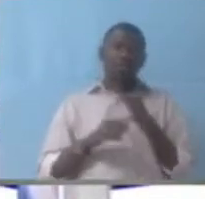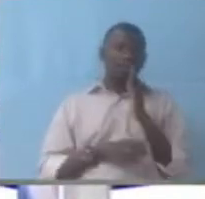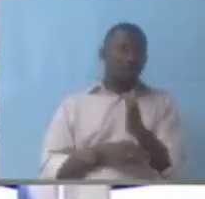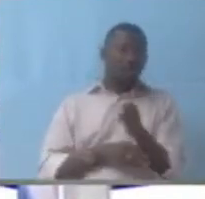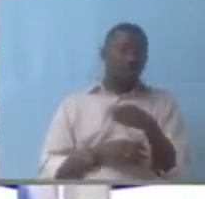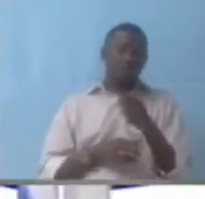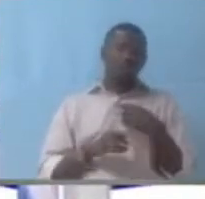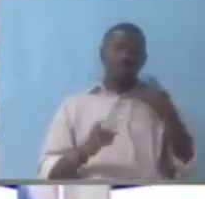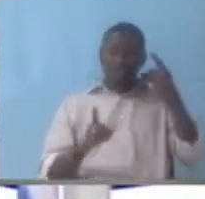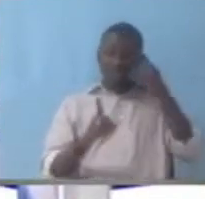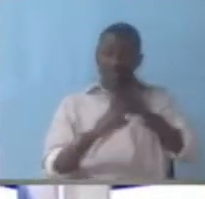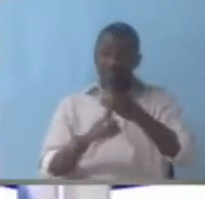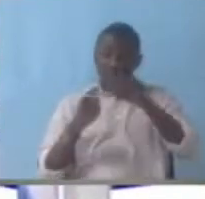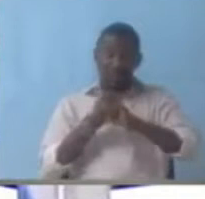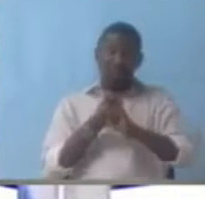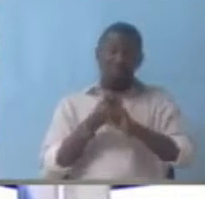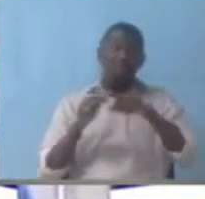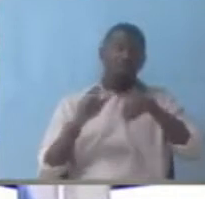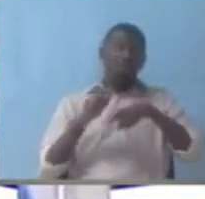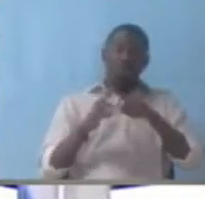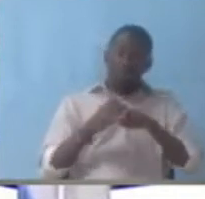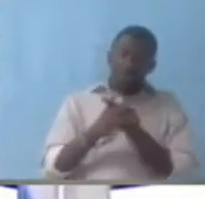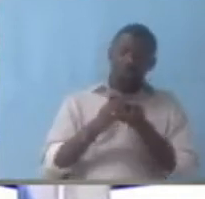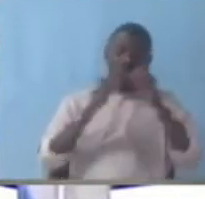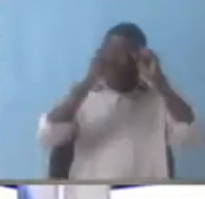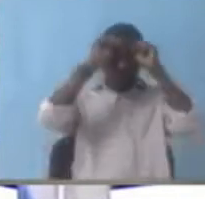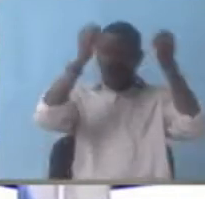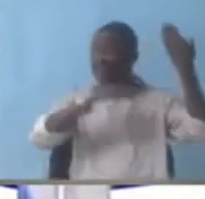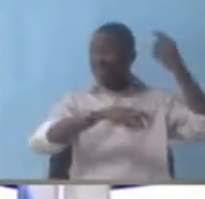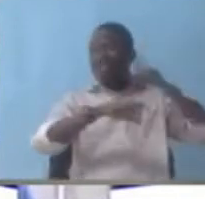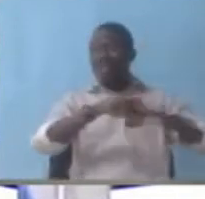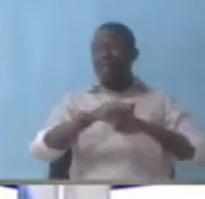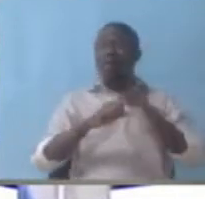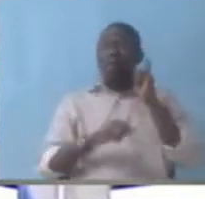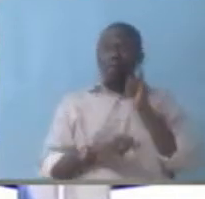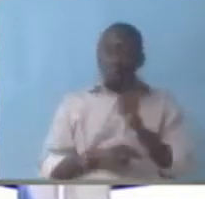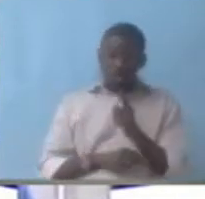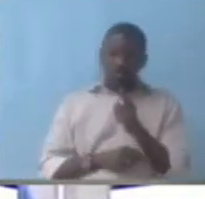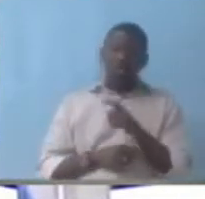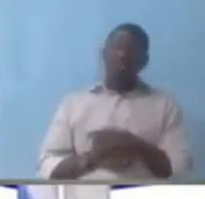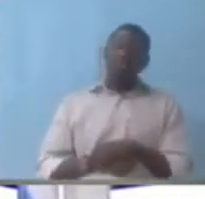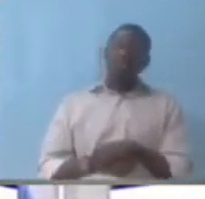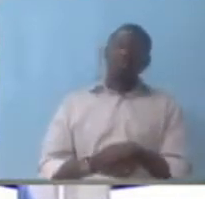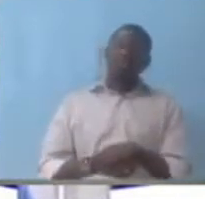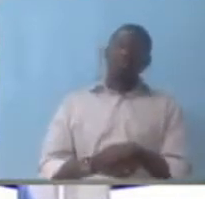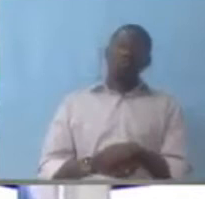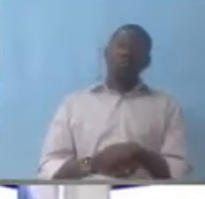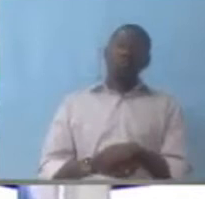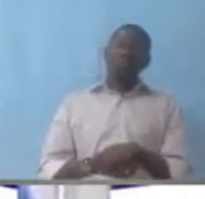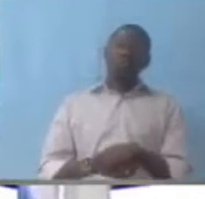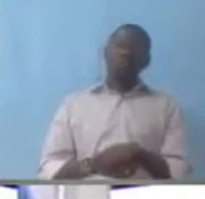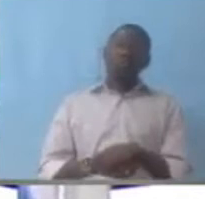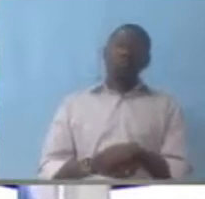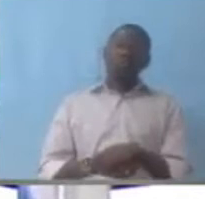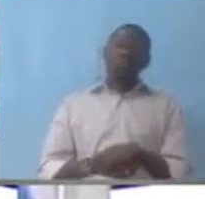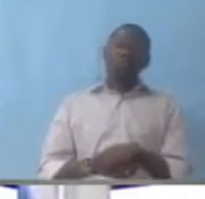that dictatorship or the government at the time. However, ngani mfahamu leko iman suden roke ando iman suden roke nyintiko